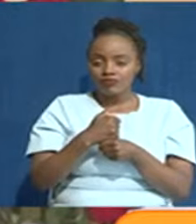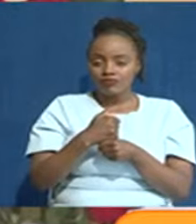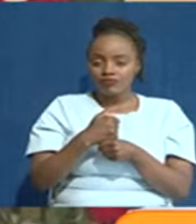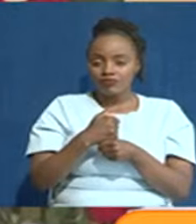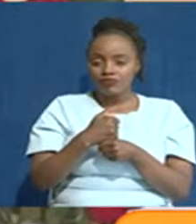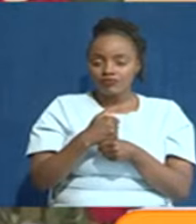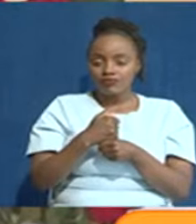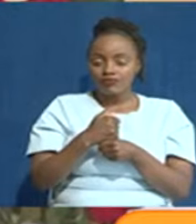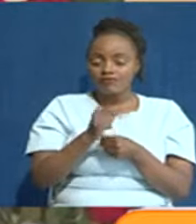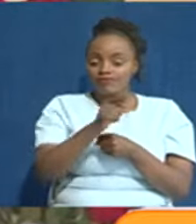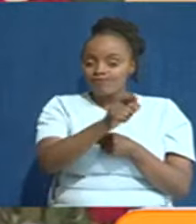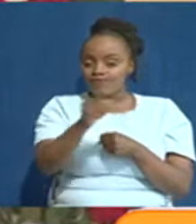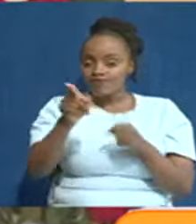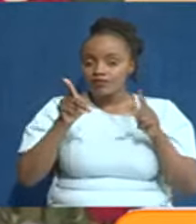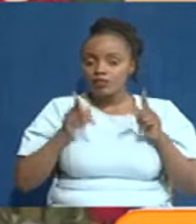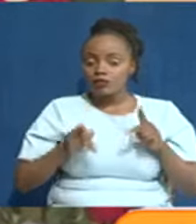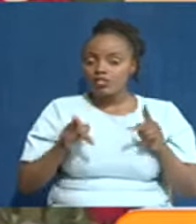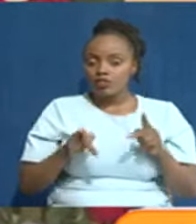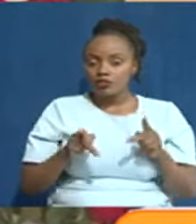These people